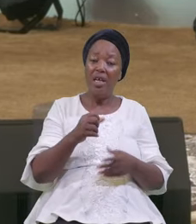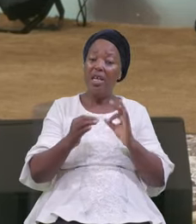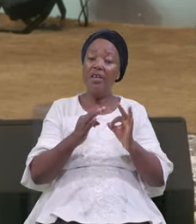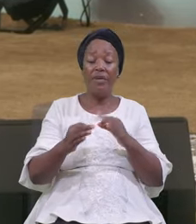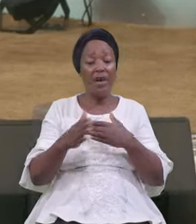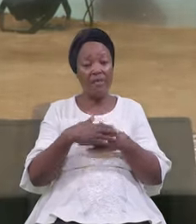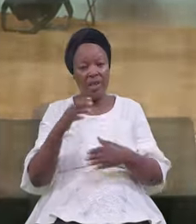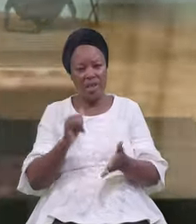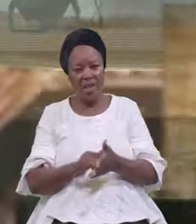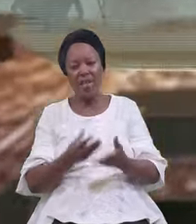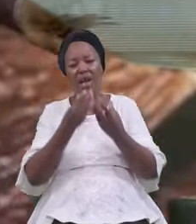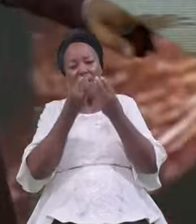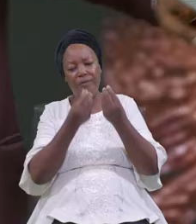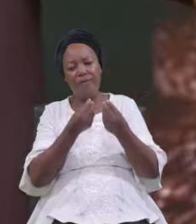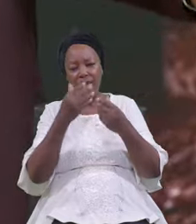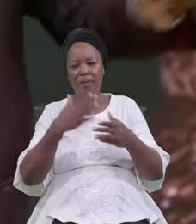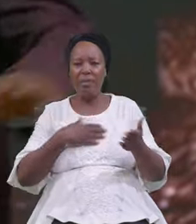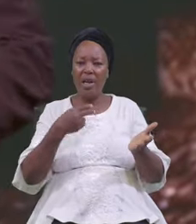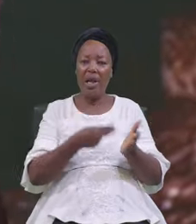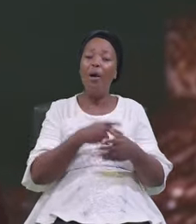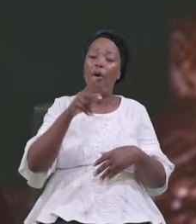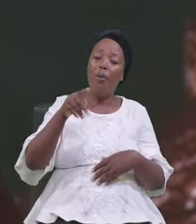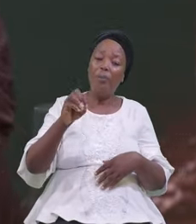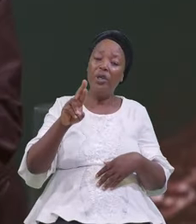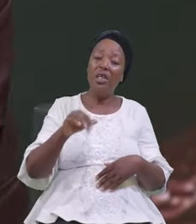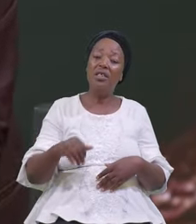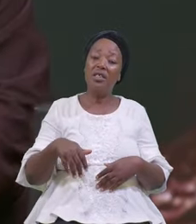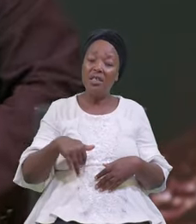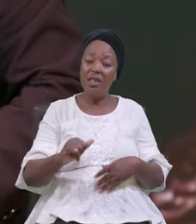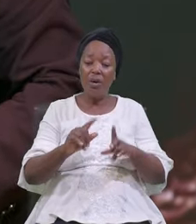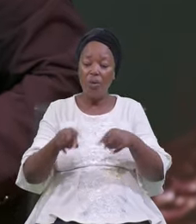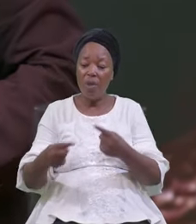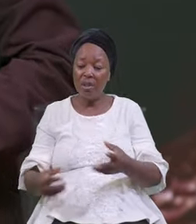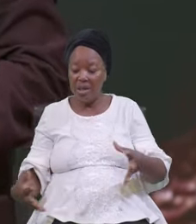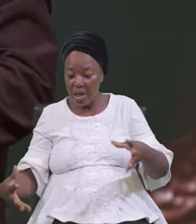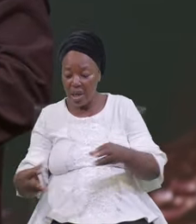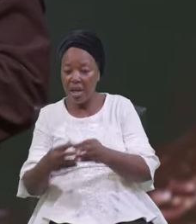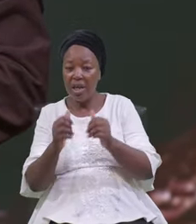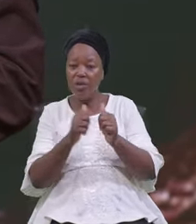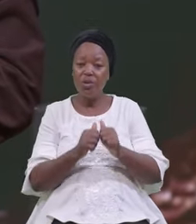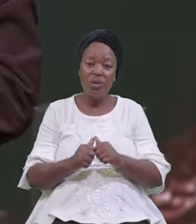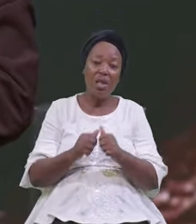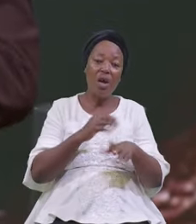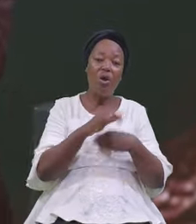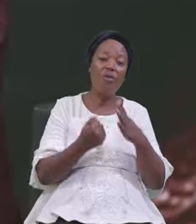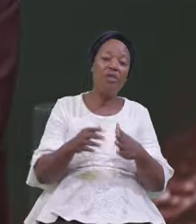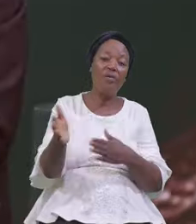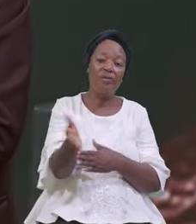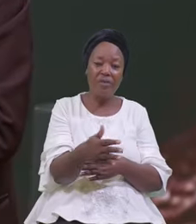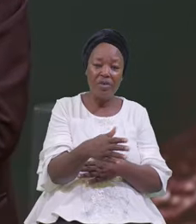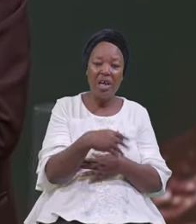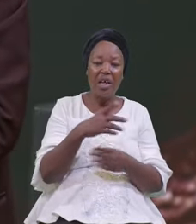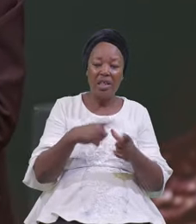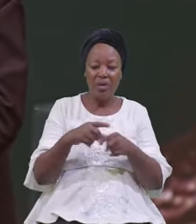lambs, Peter still went gathering together all the fish and going to